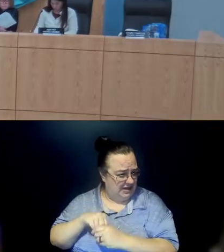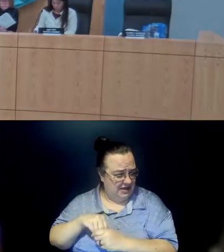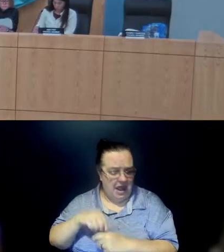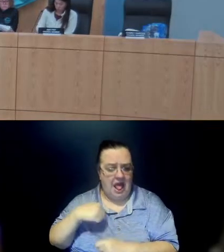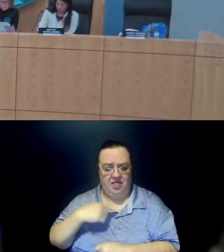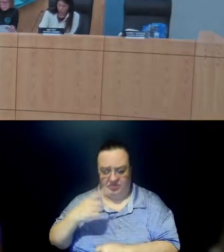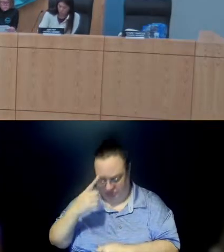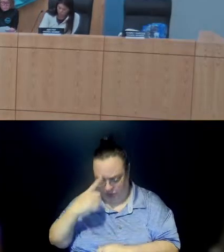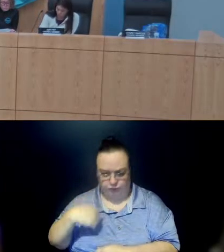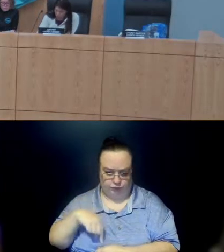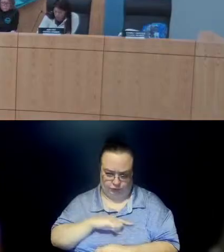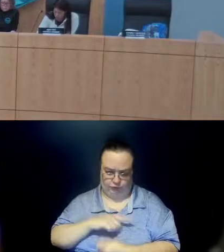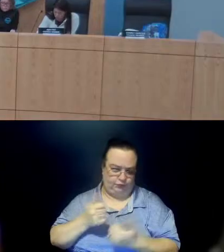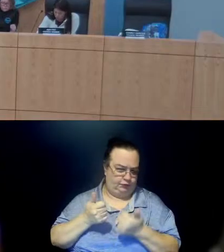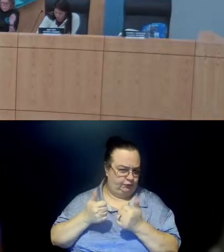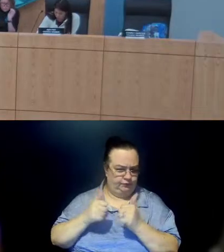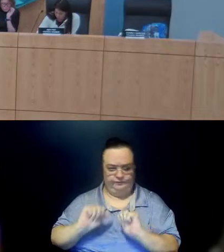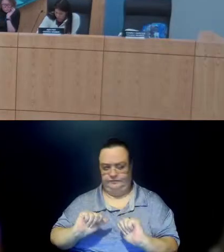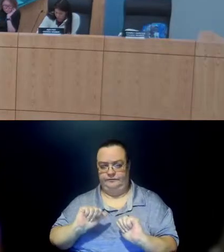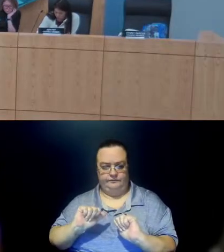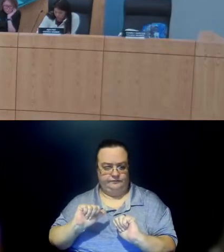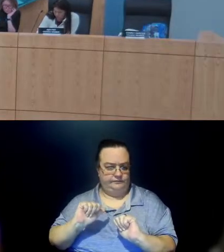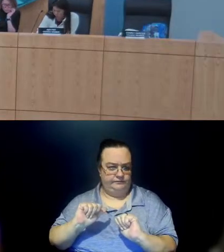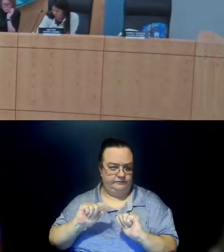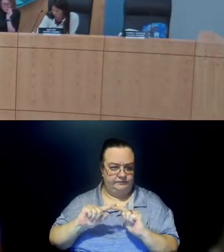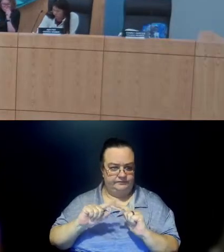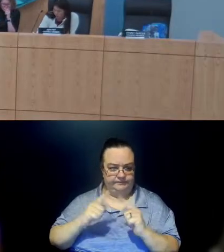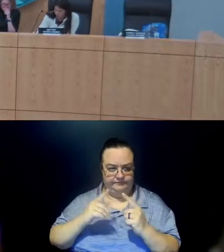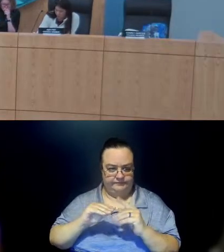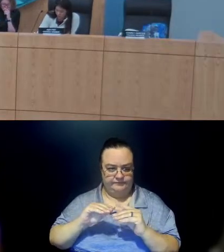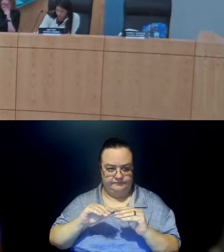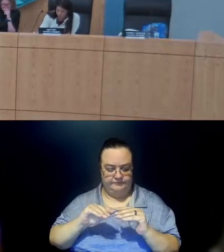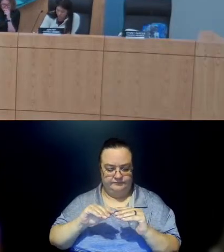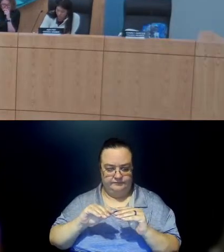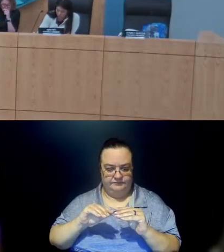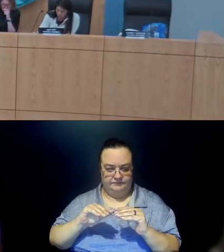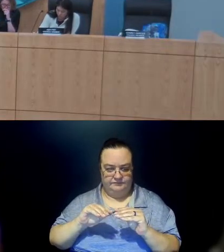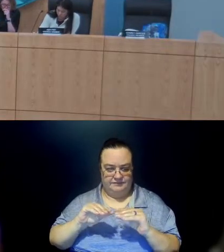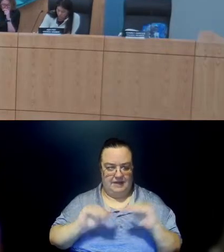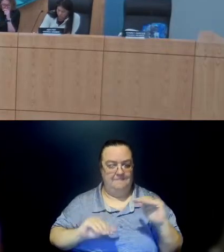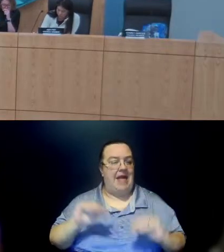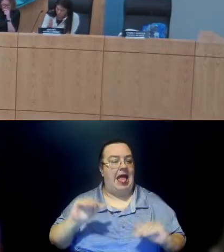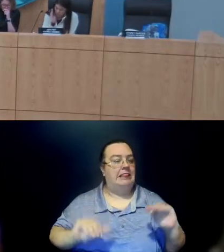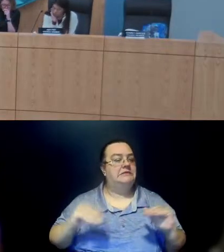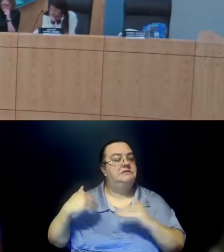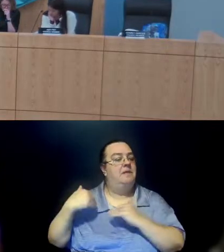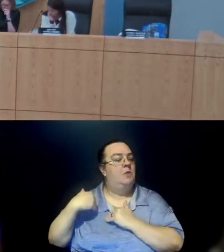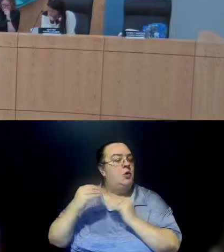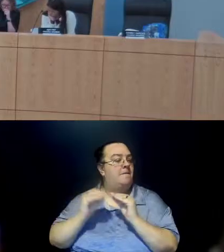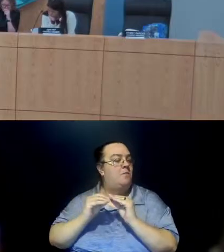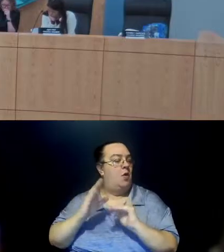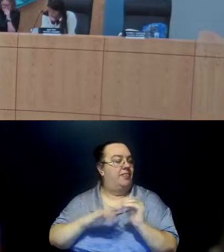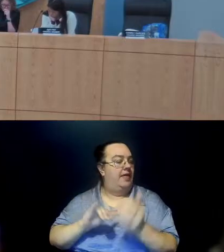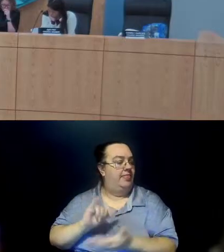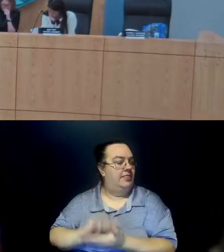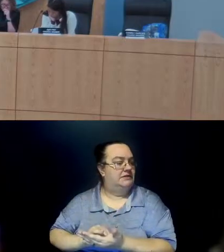we were trying to distribute the burden more than this.